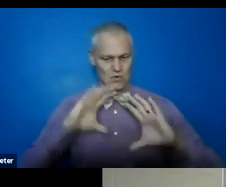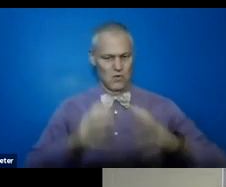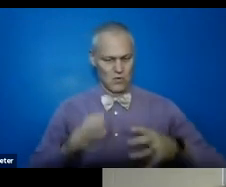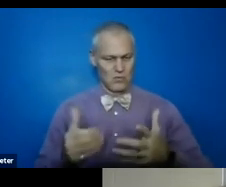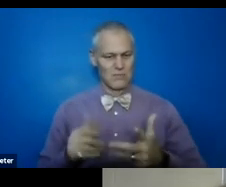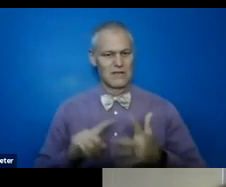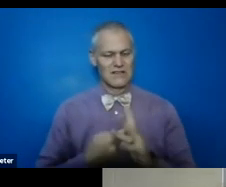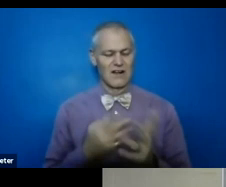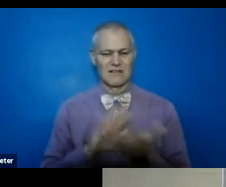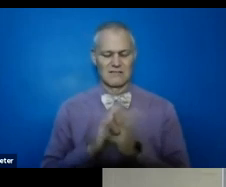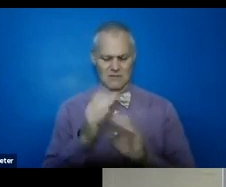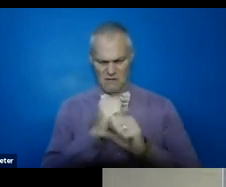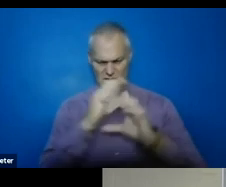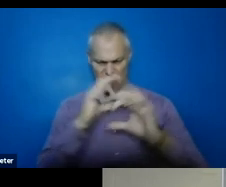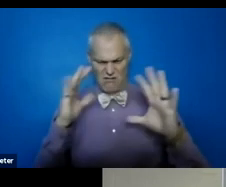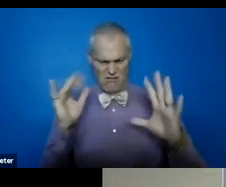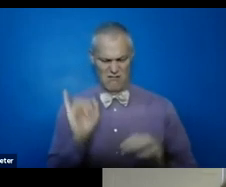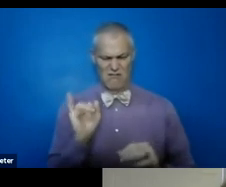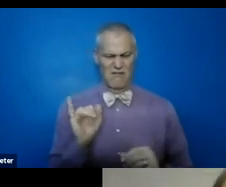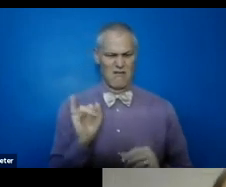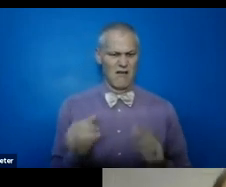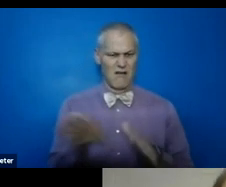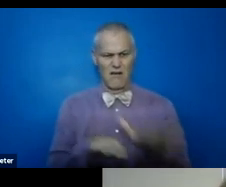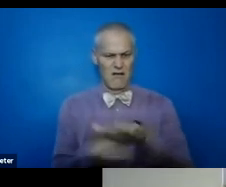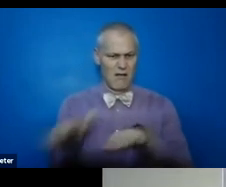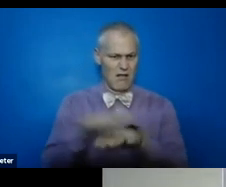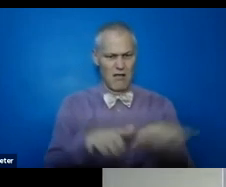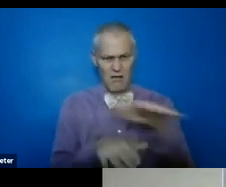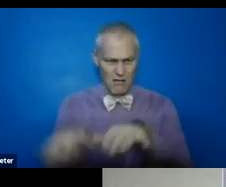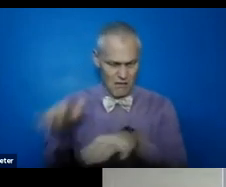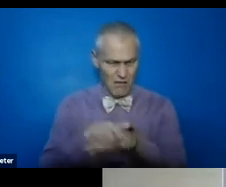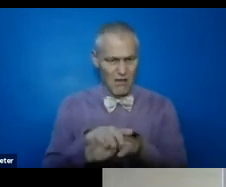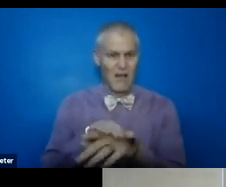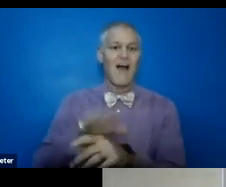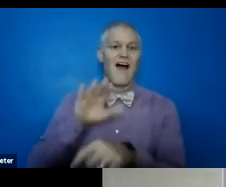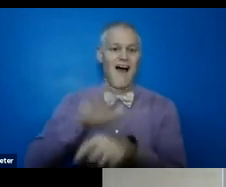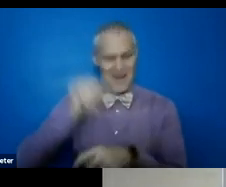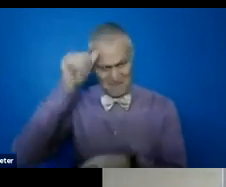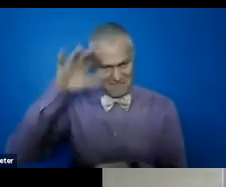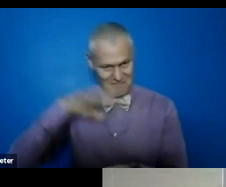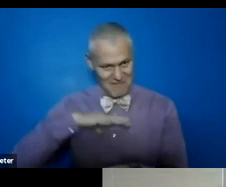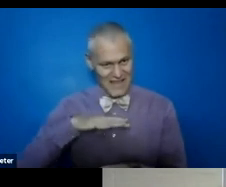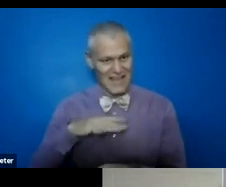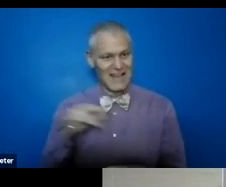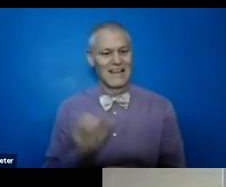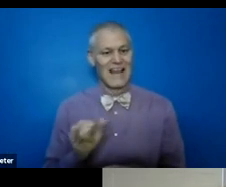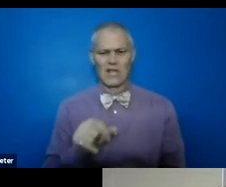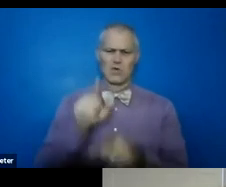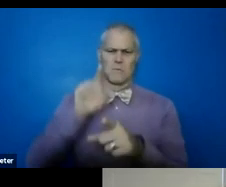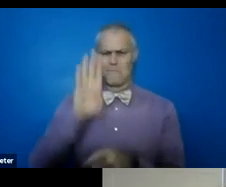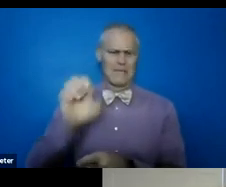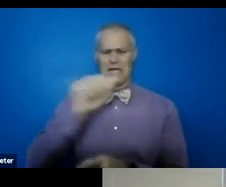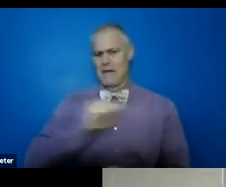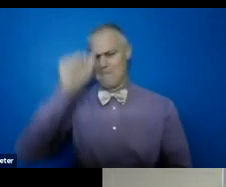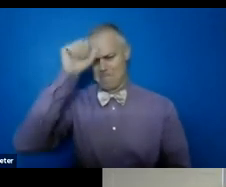very apparent how the overlapping expectations placed on men in order to like be a man in this